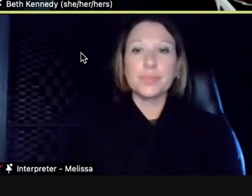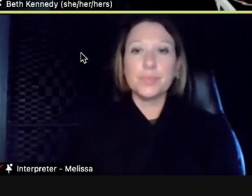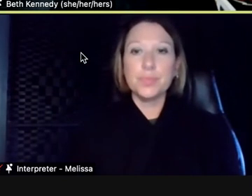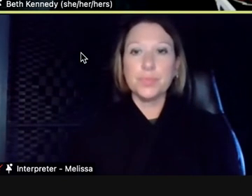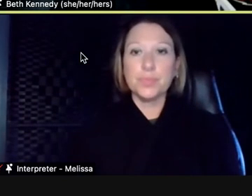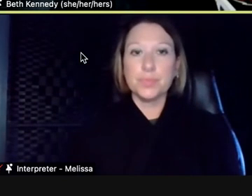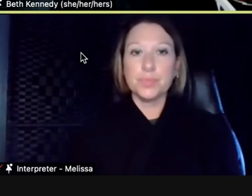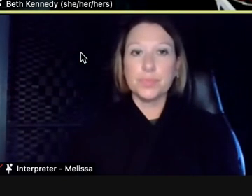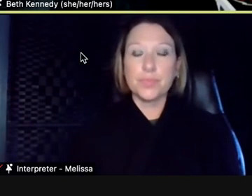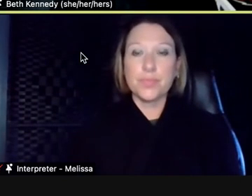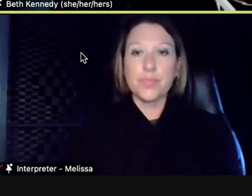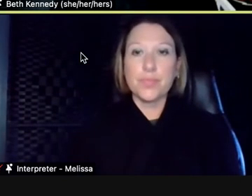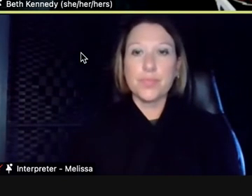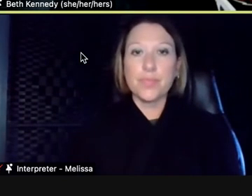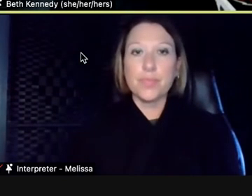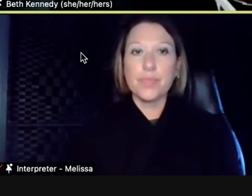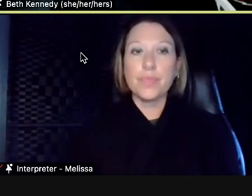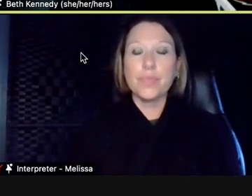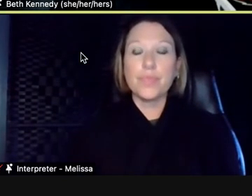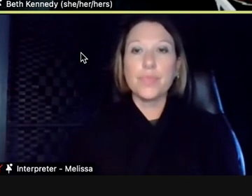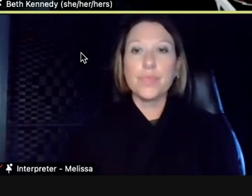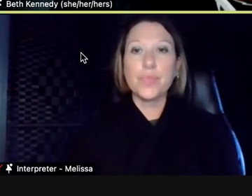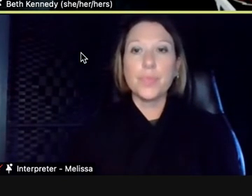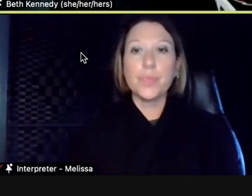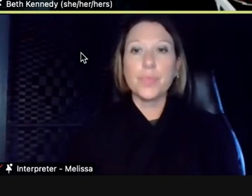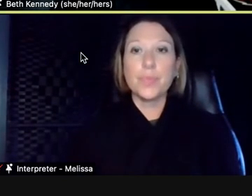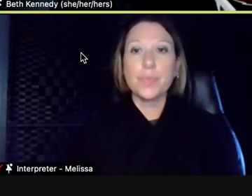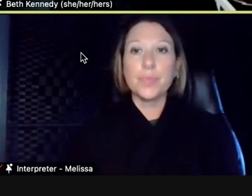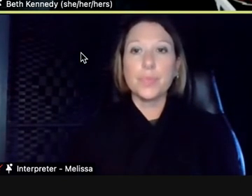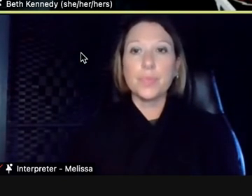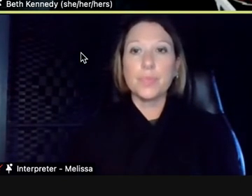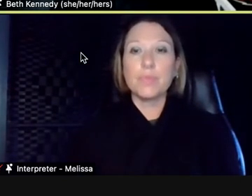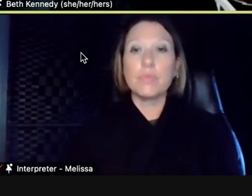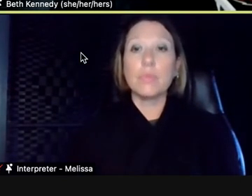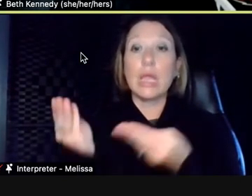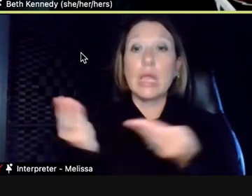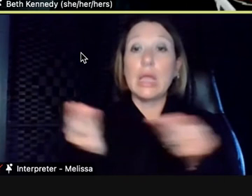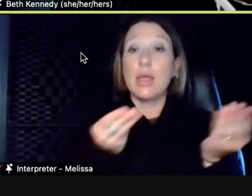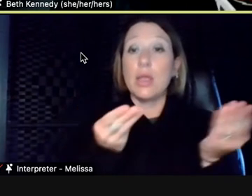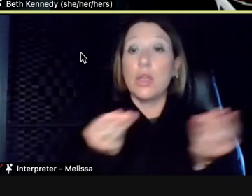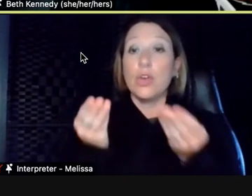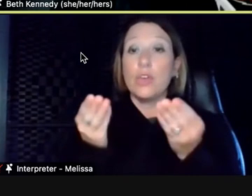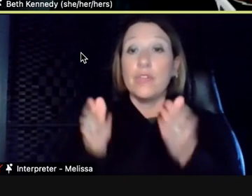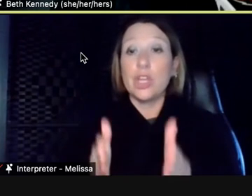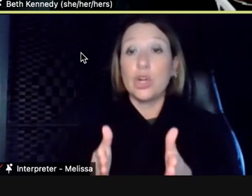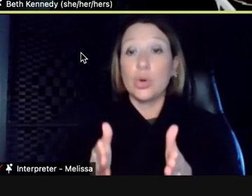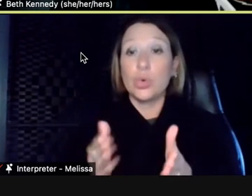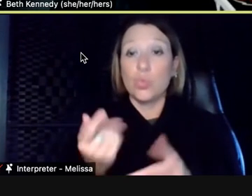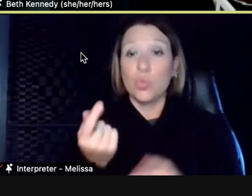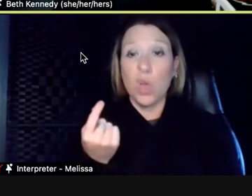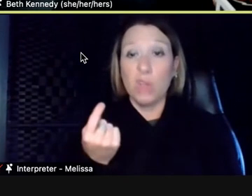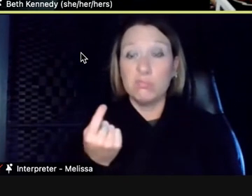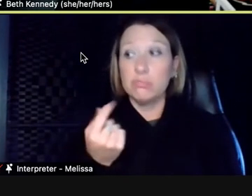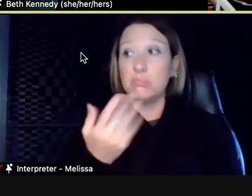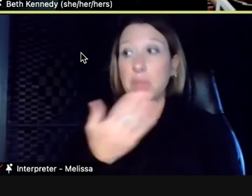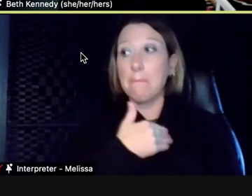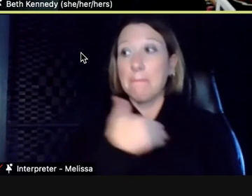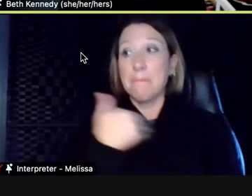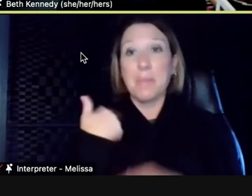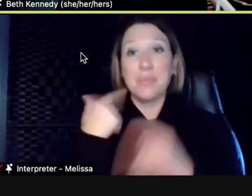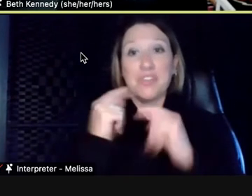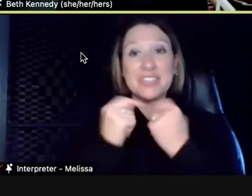So an intervener is just a member of the team. And that is really